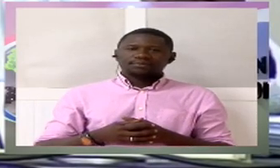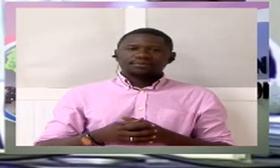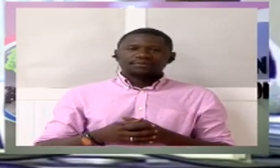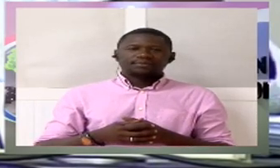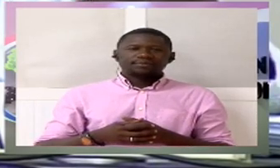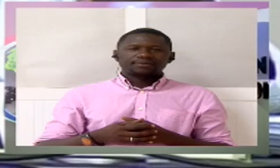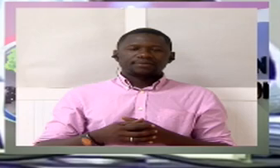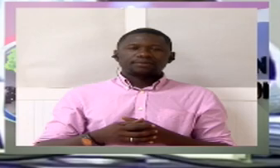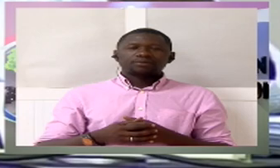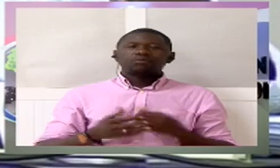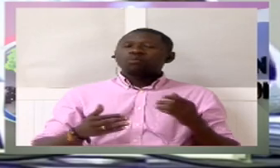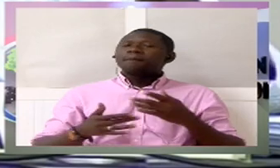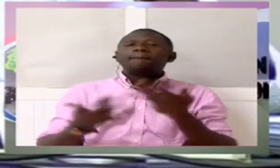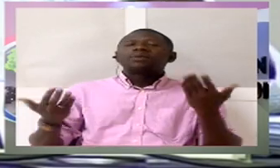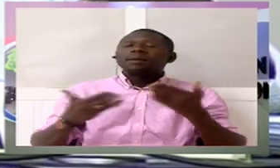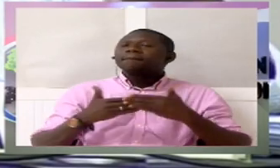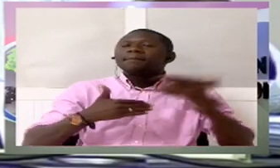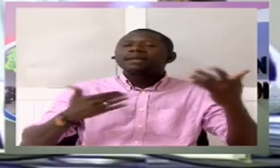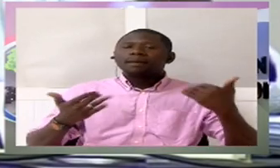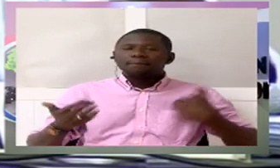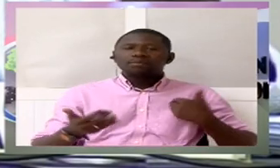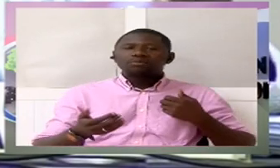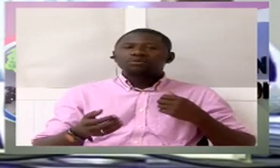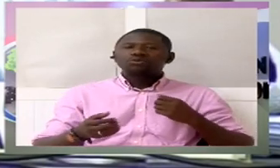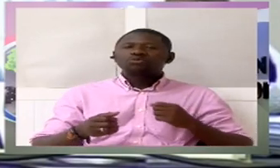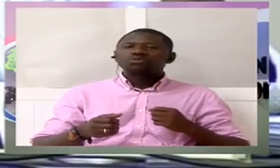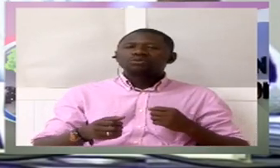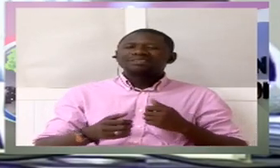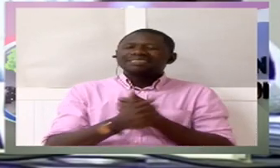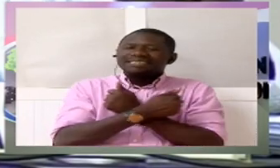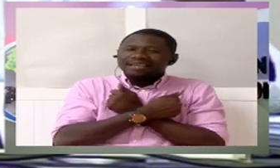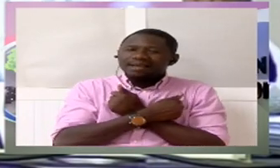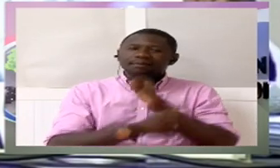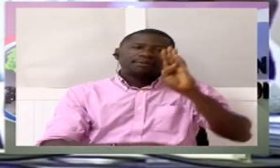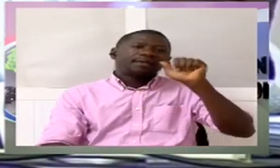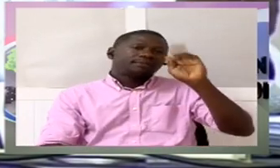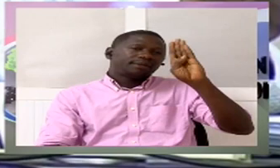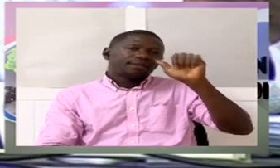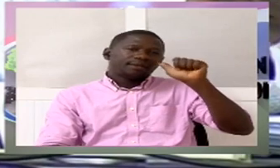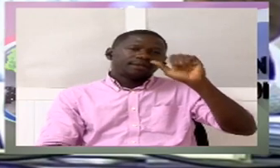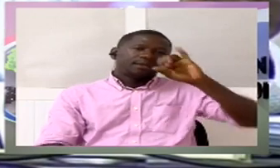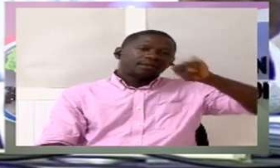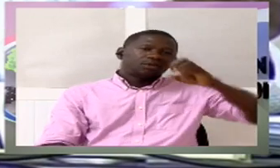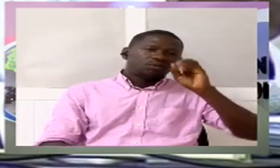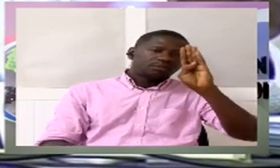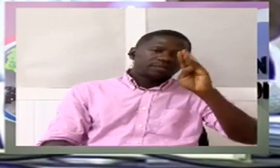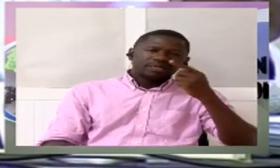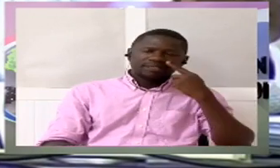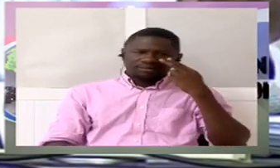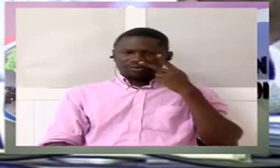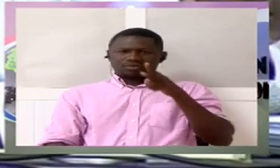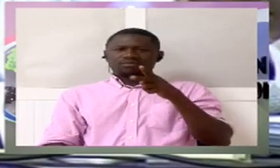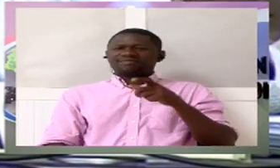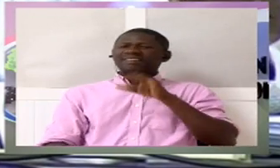Much as many people hailed Baba Job and saw him as a very good person. Mu jama ye Baba